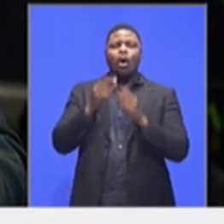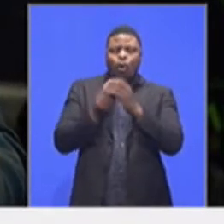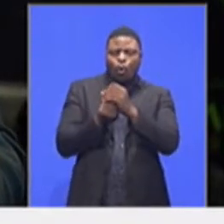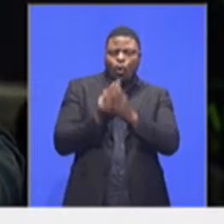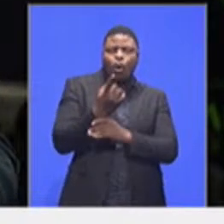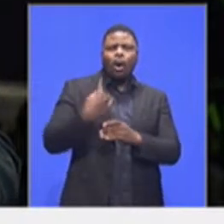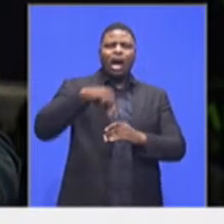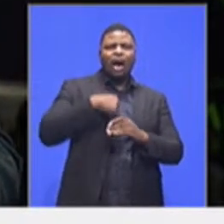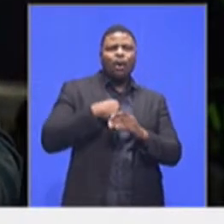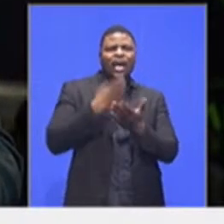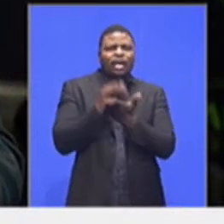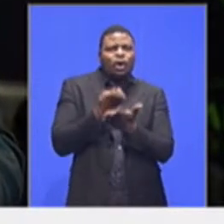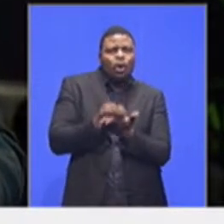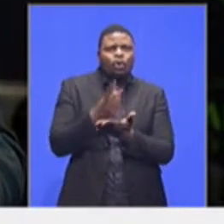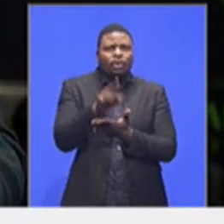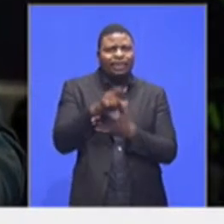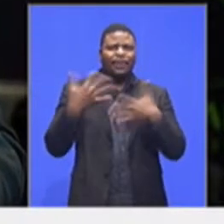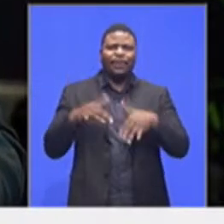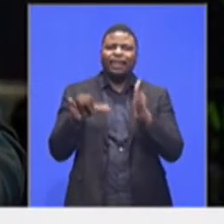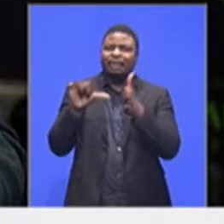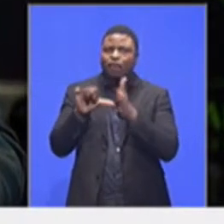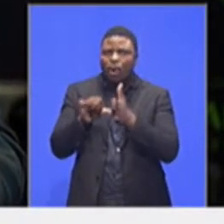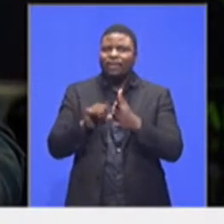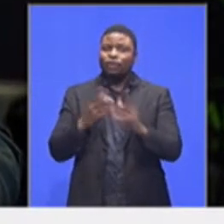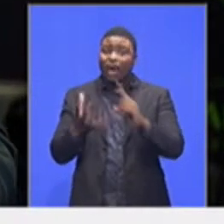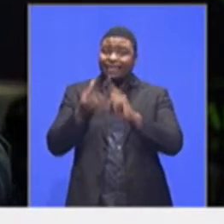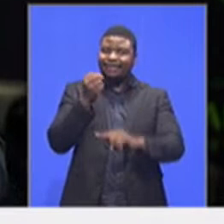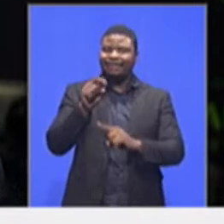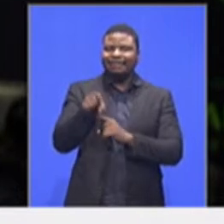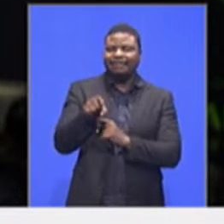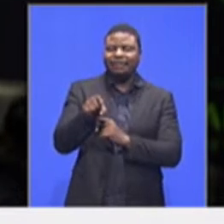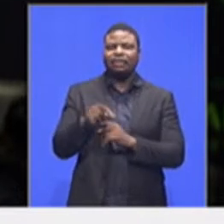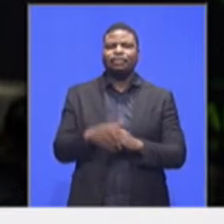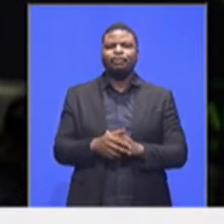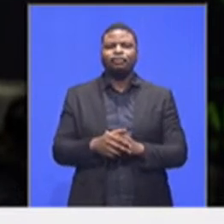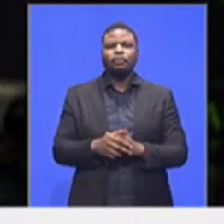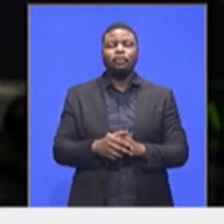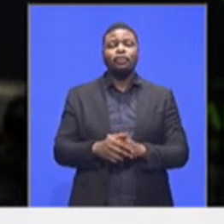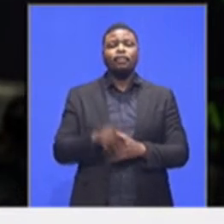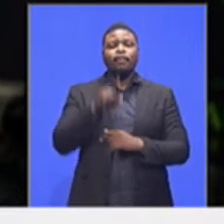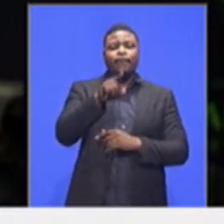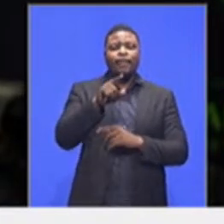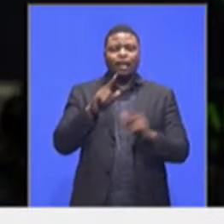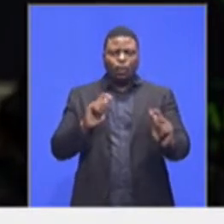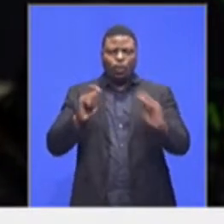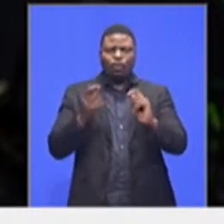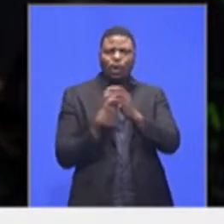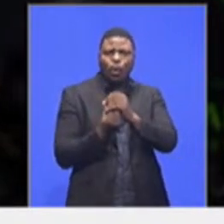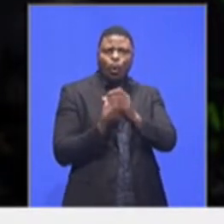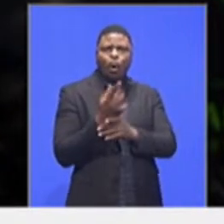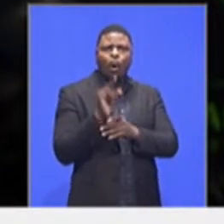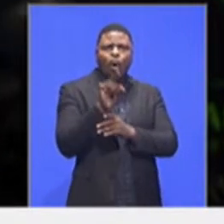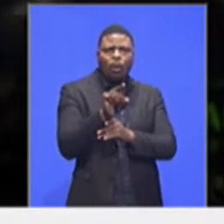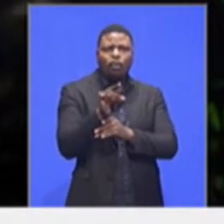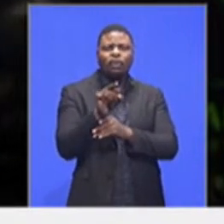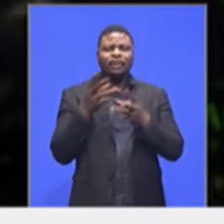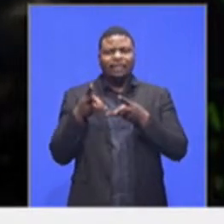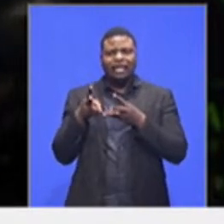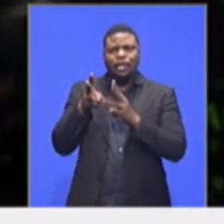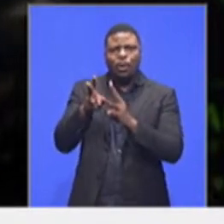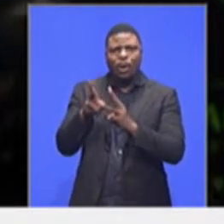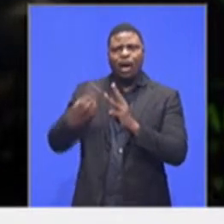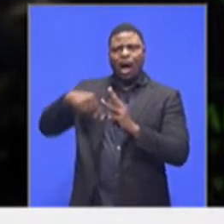to achieve this objective. Implementing growth-enhancing reforms is a crucial element of our growth